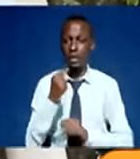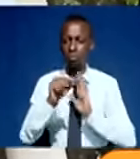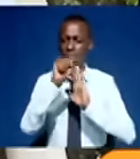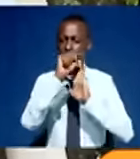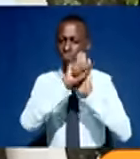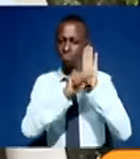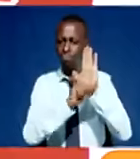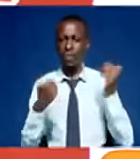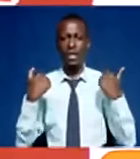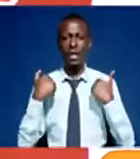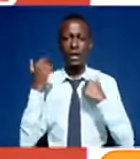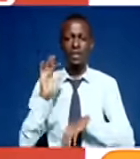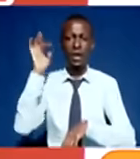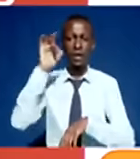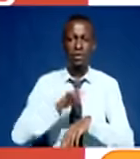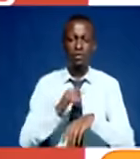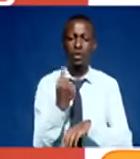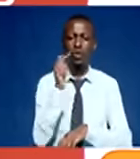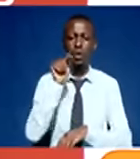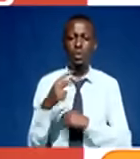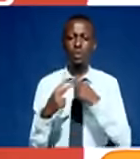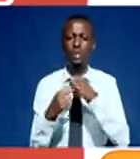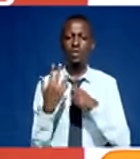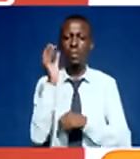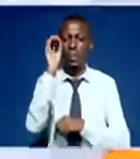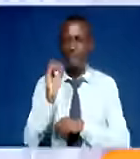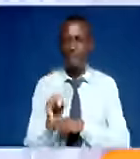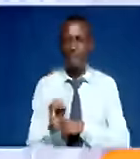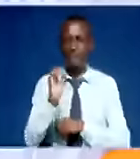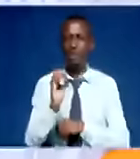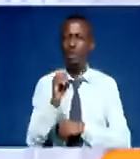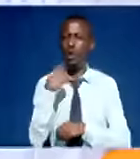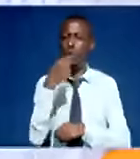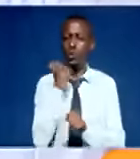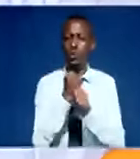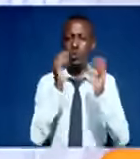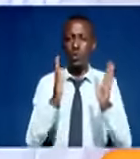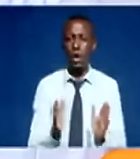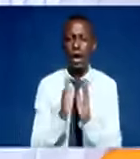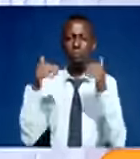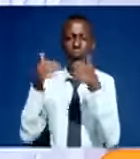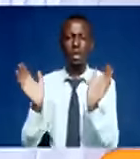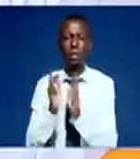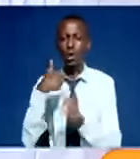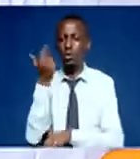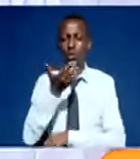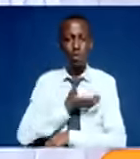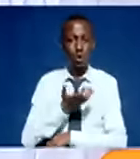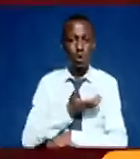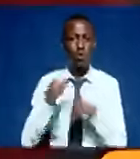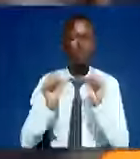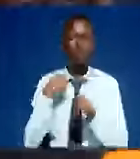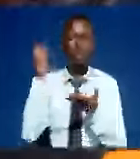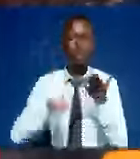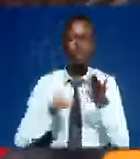a 1.5% levy on both employees and employers, deeming it discriminatory, arguing against setting a precedent